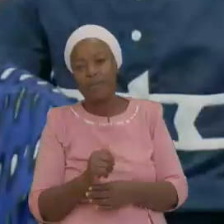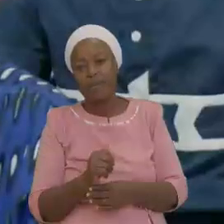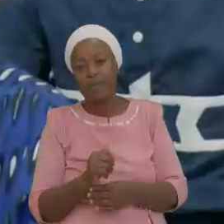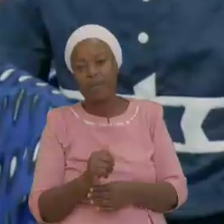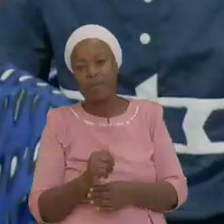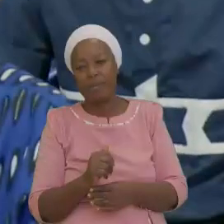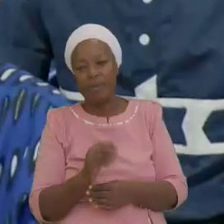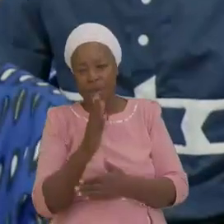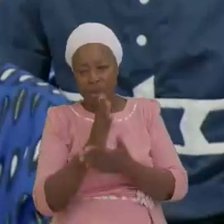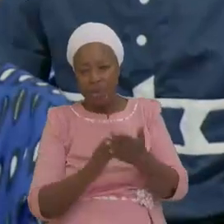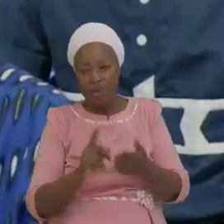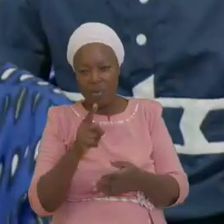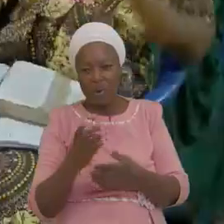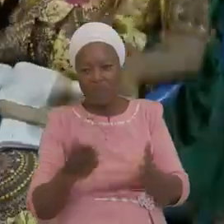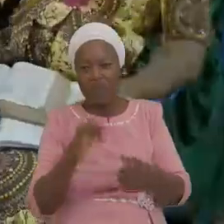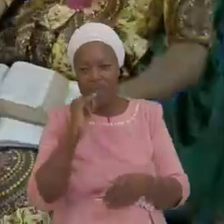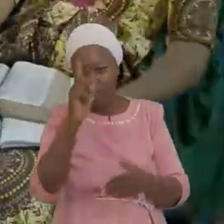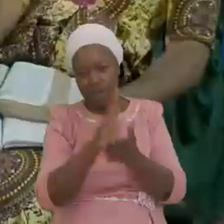Somebody there is believing tonight.